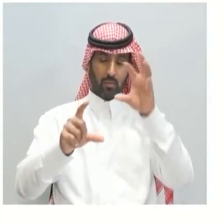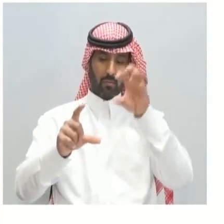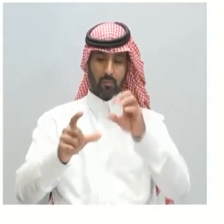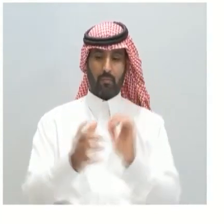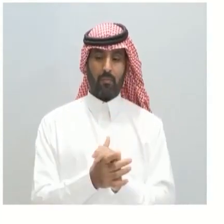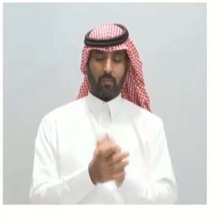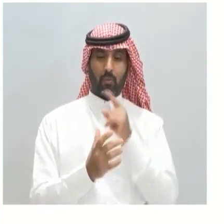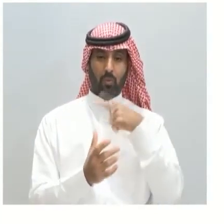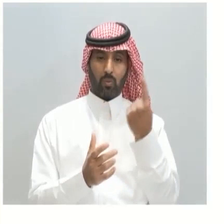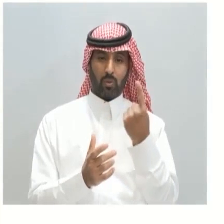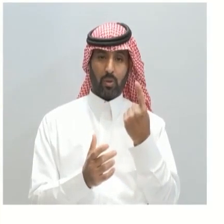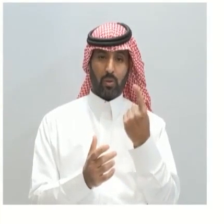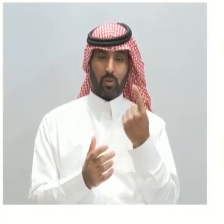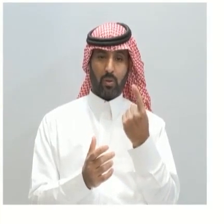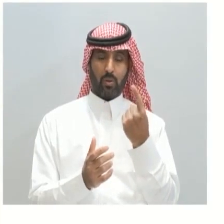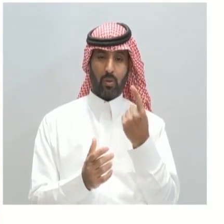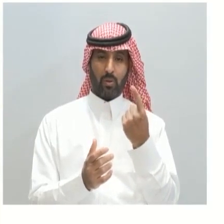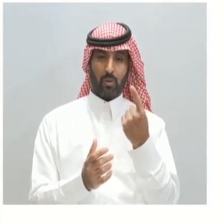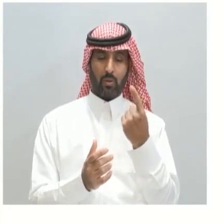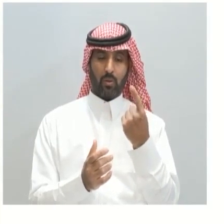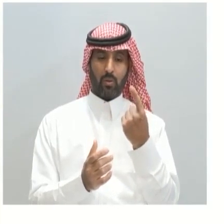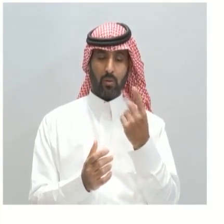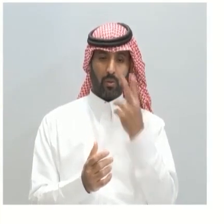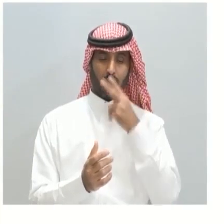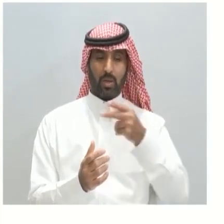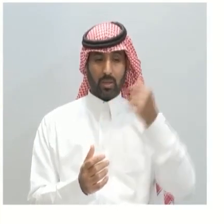parenthesis. Number one here.